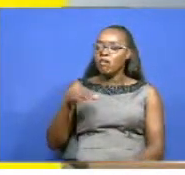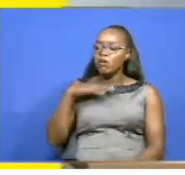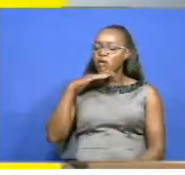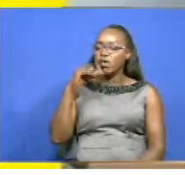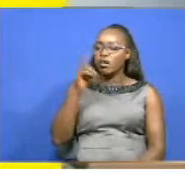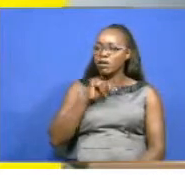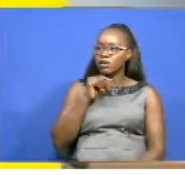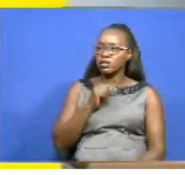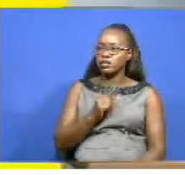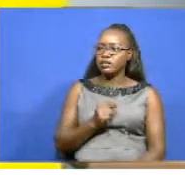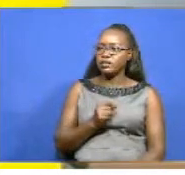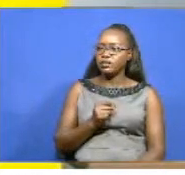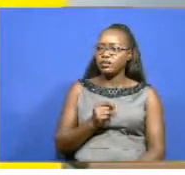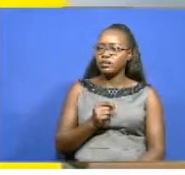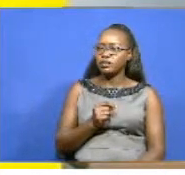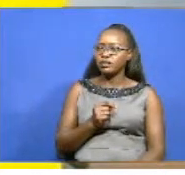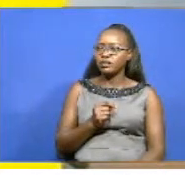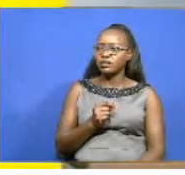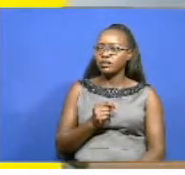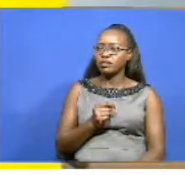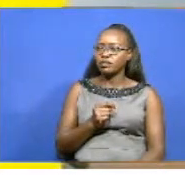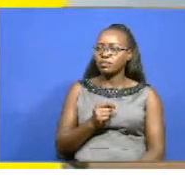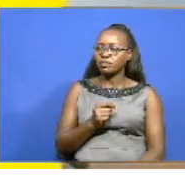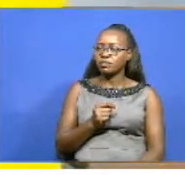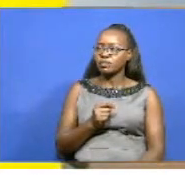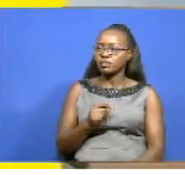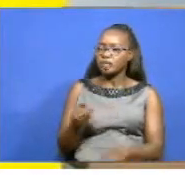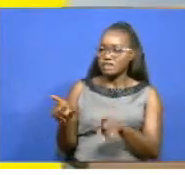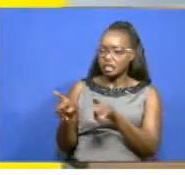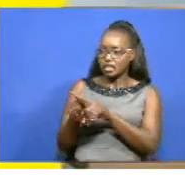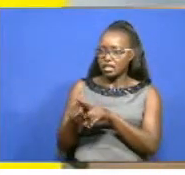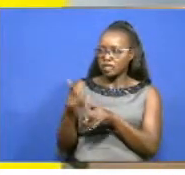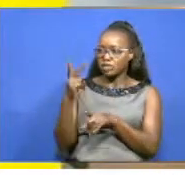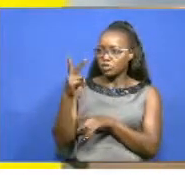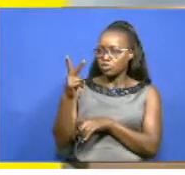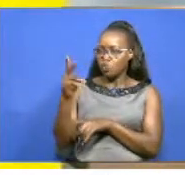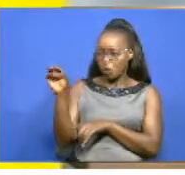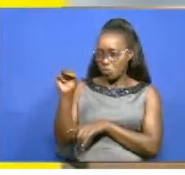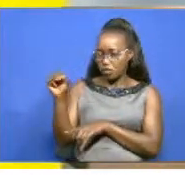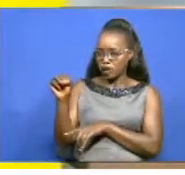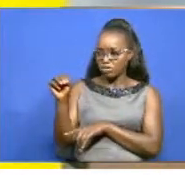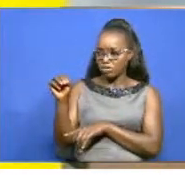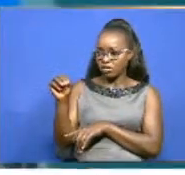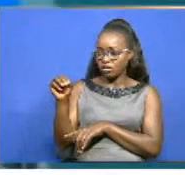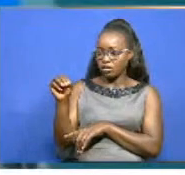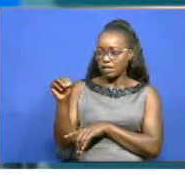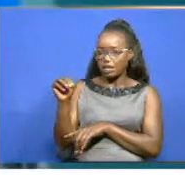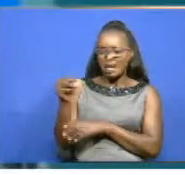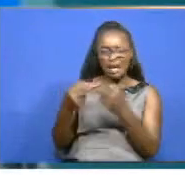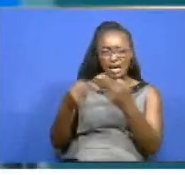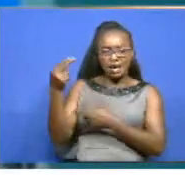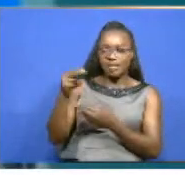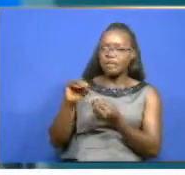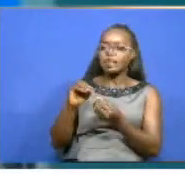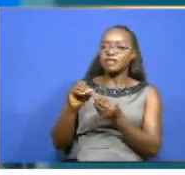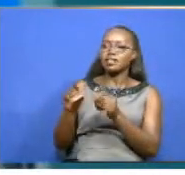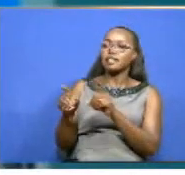So the rate is still, 2 million is a huge number still. You